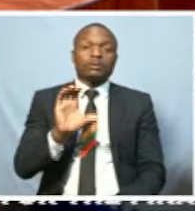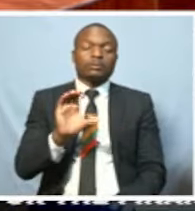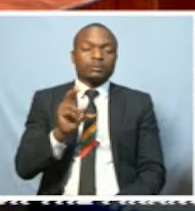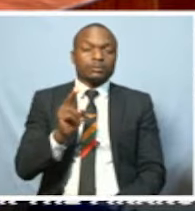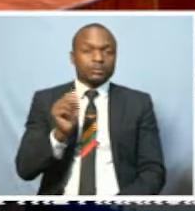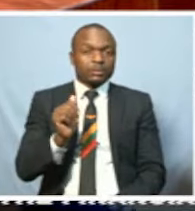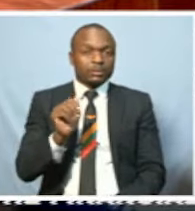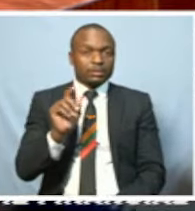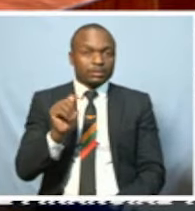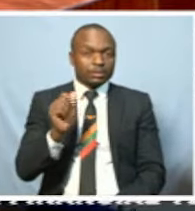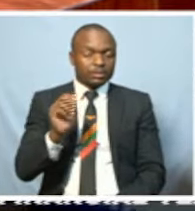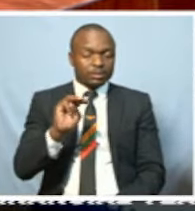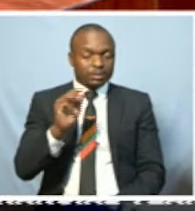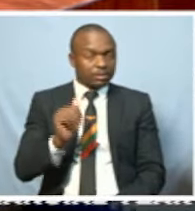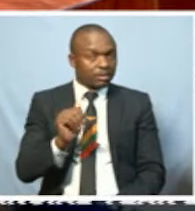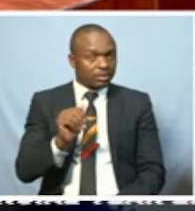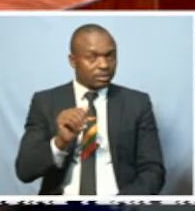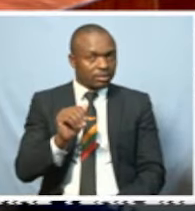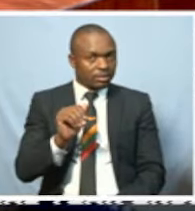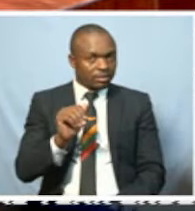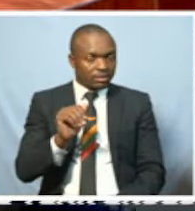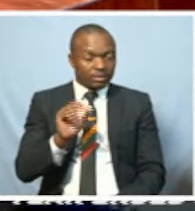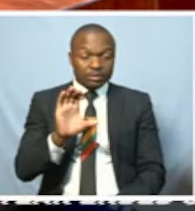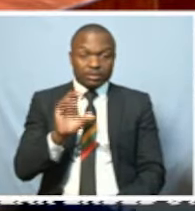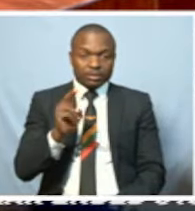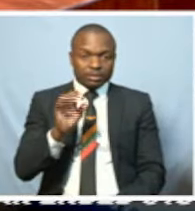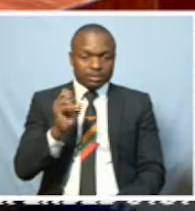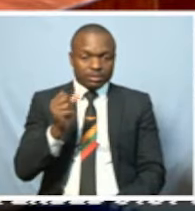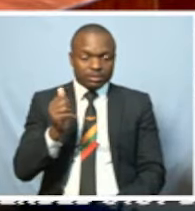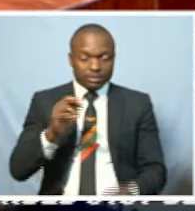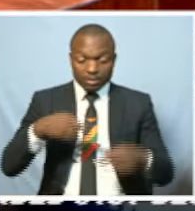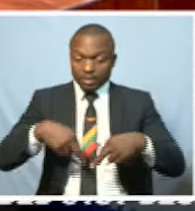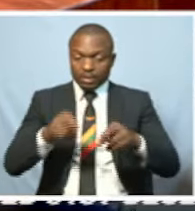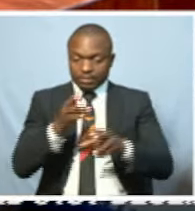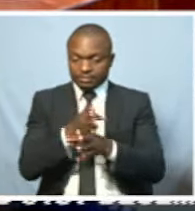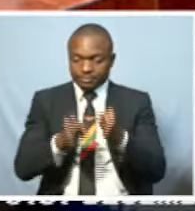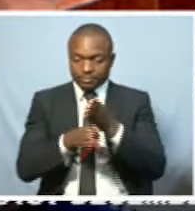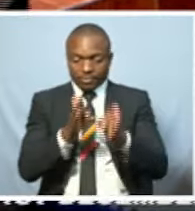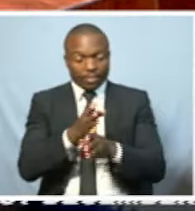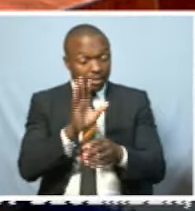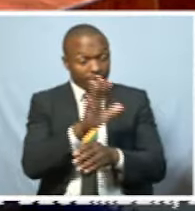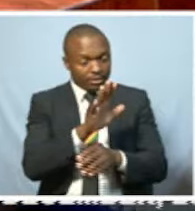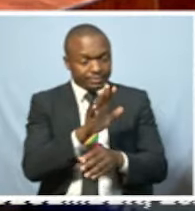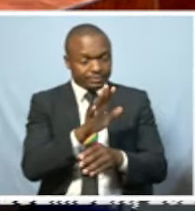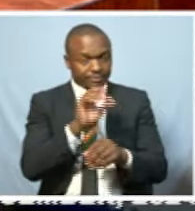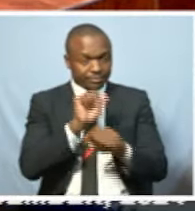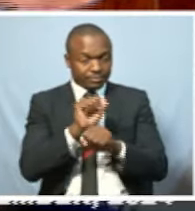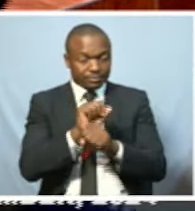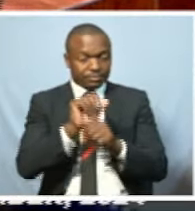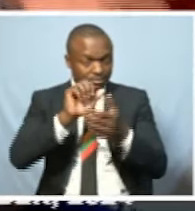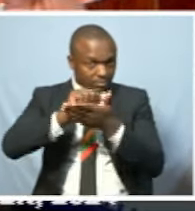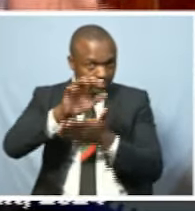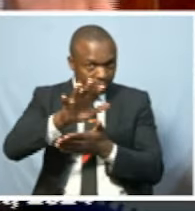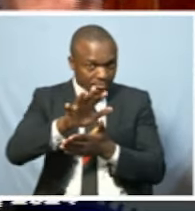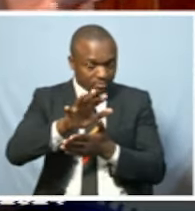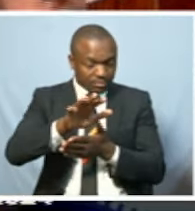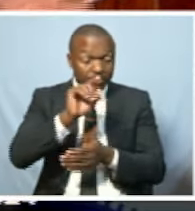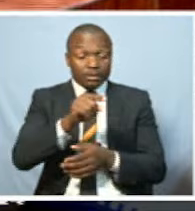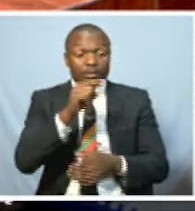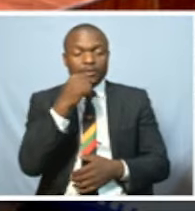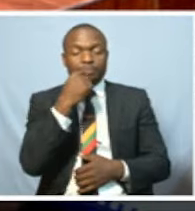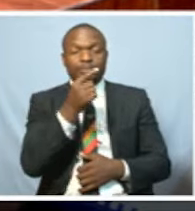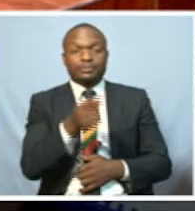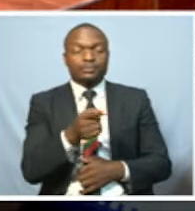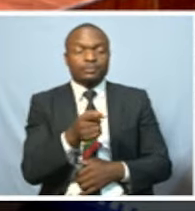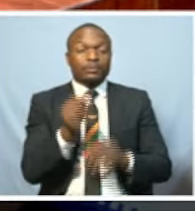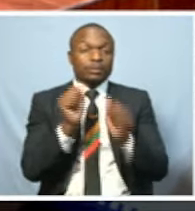graded, Stambudi Chisasa Road to be graded, and your job was to advertise, like you are saying, with